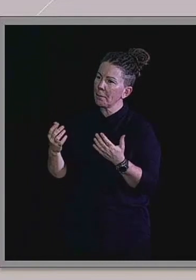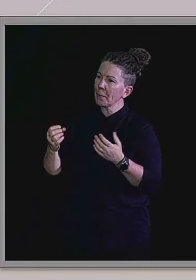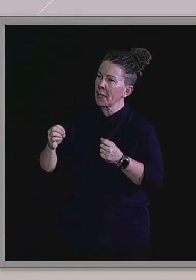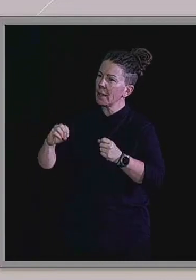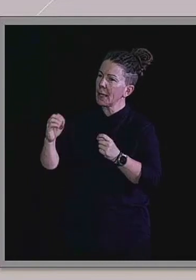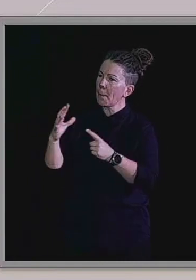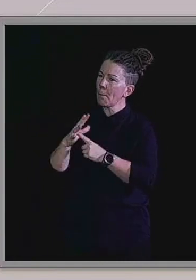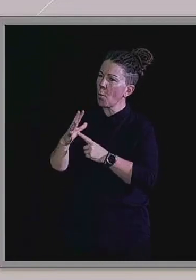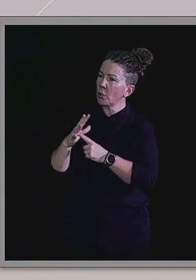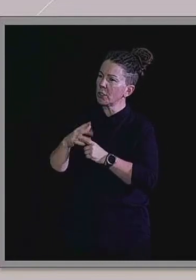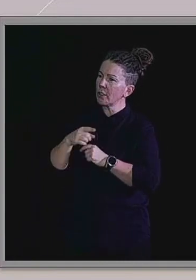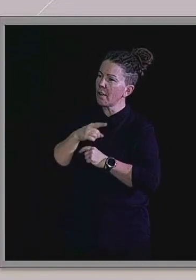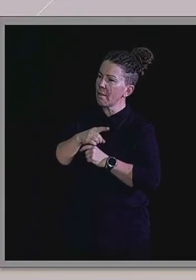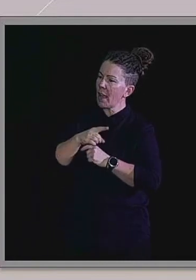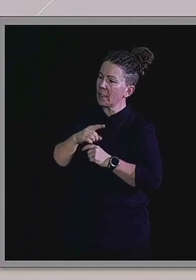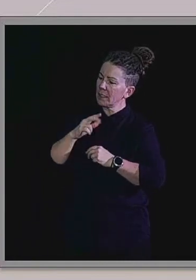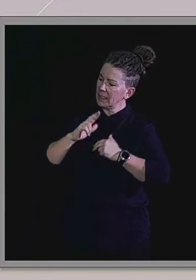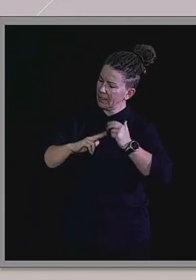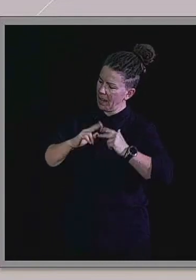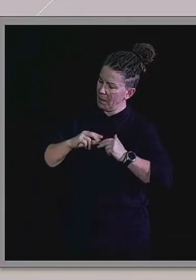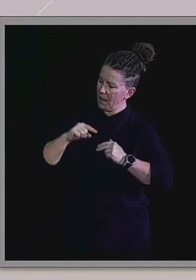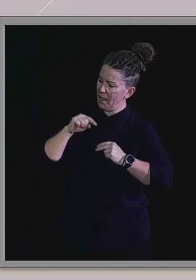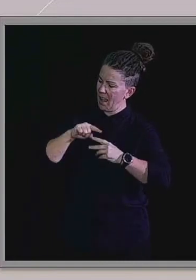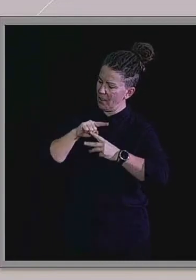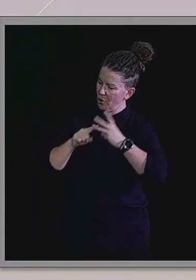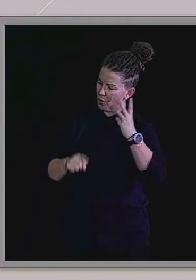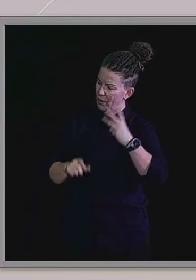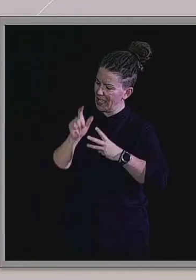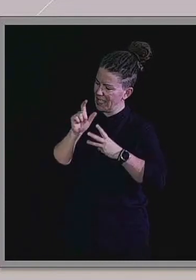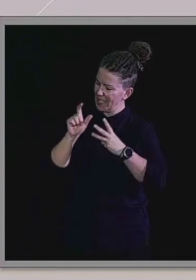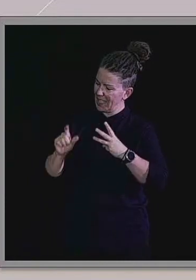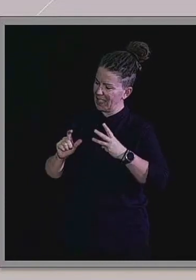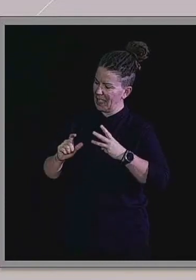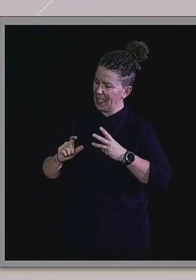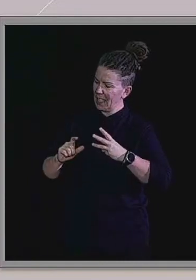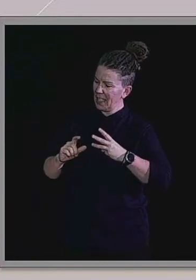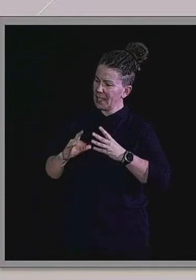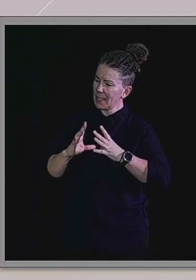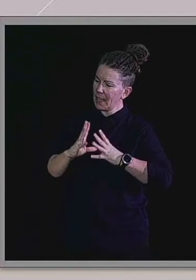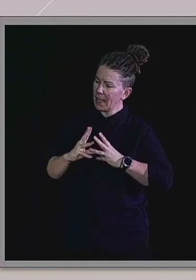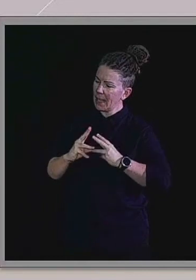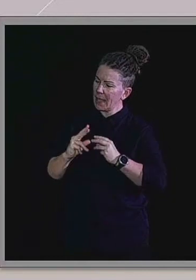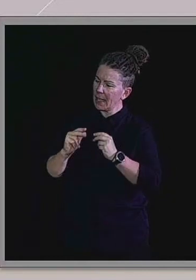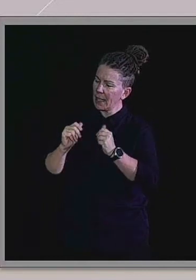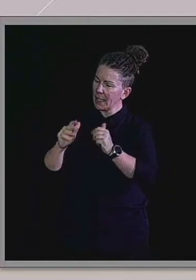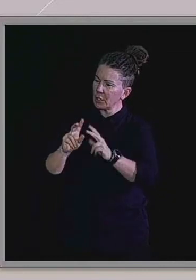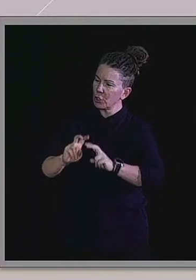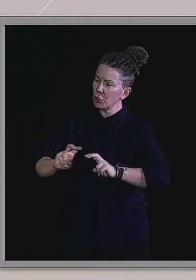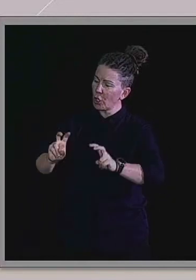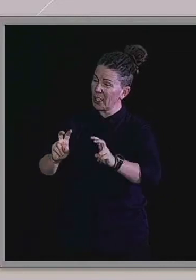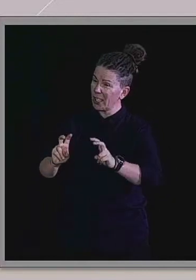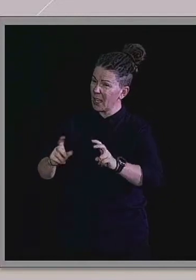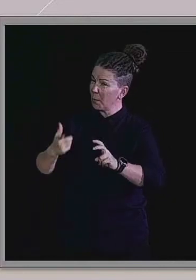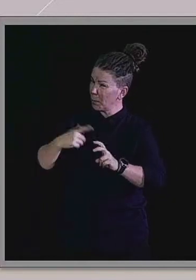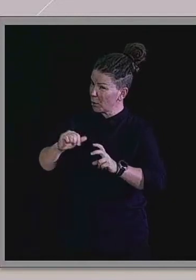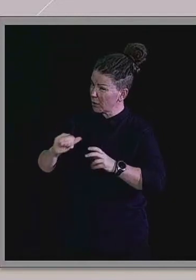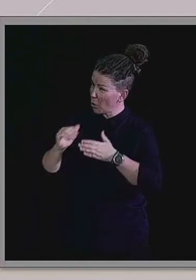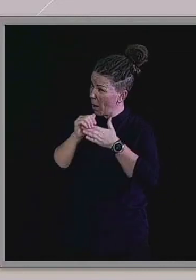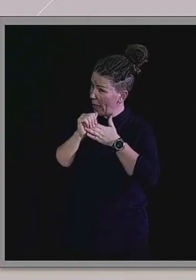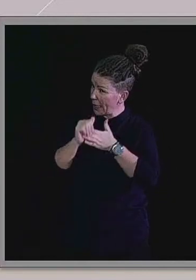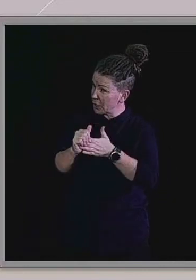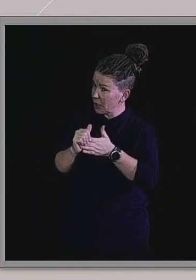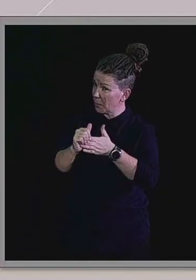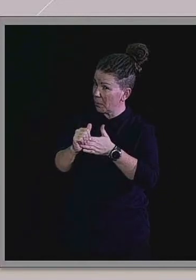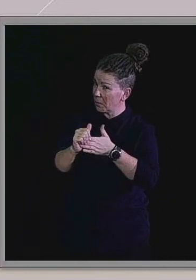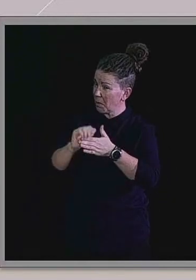importance of that for other people? It's part of a healing journey, but it's also an example. And this goes partly to your leadership over the